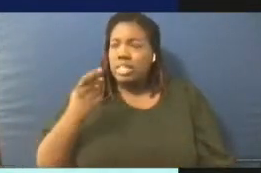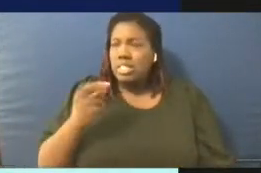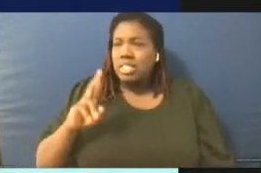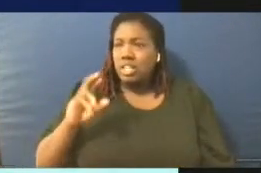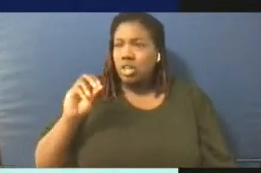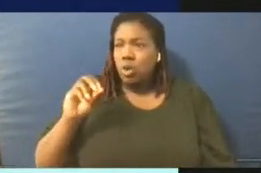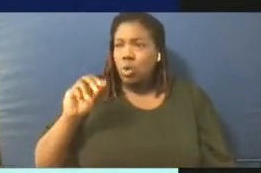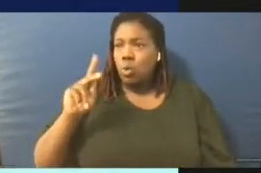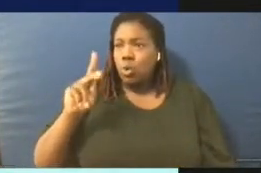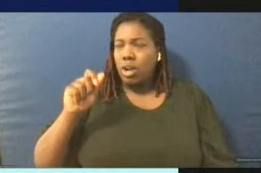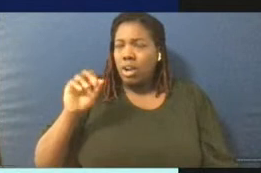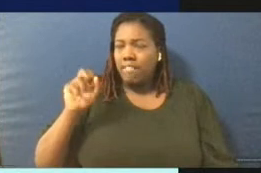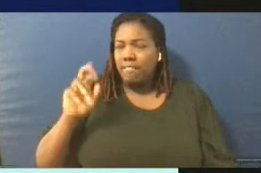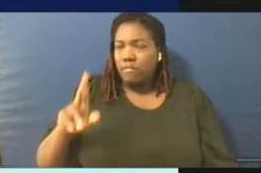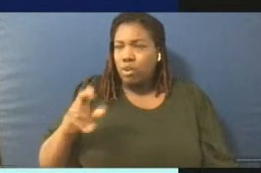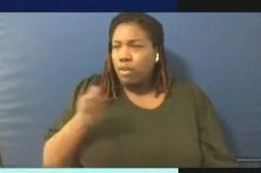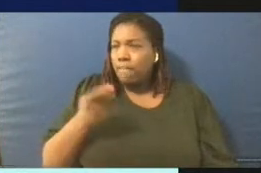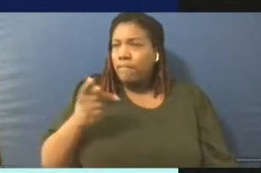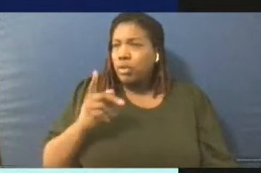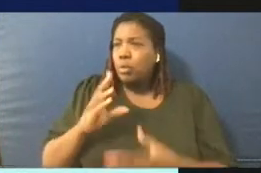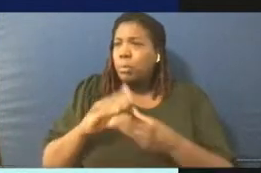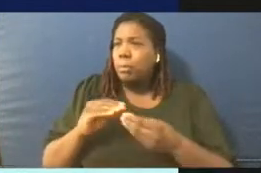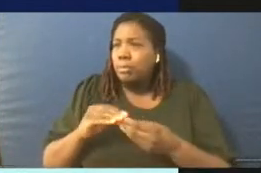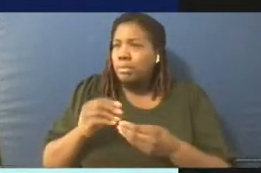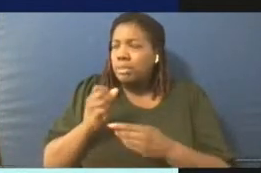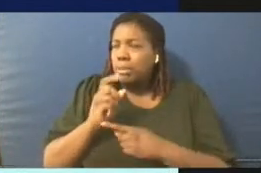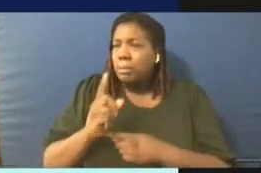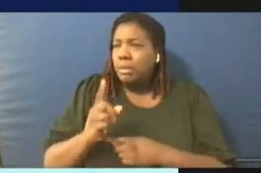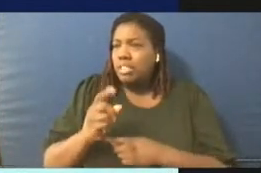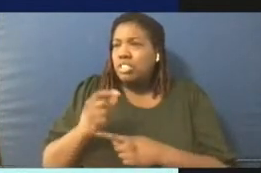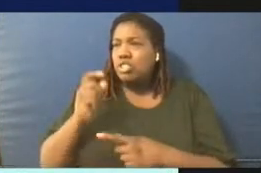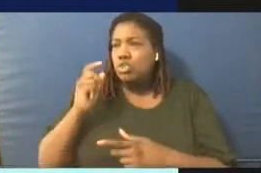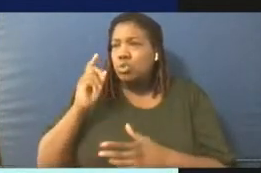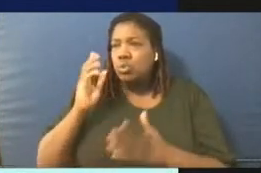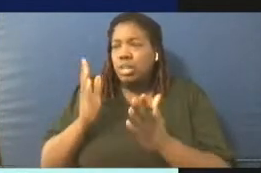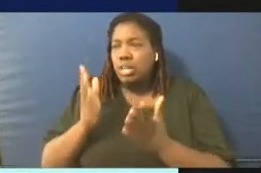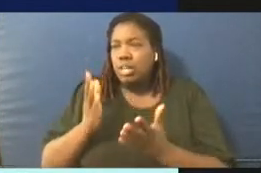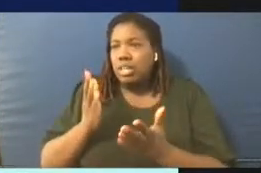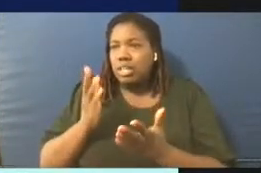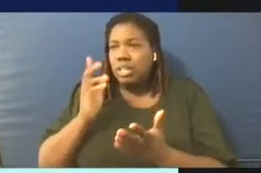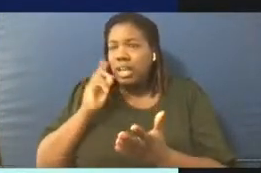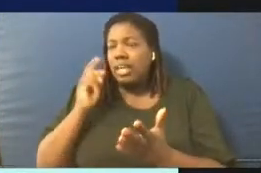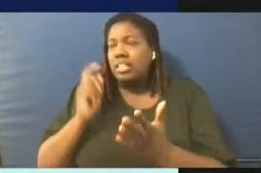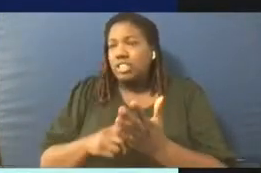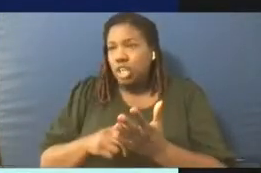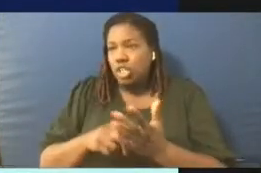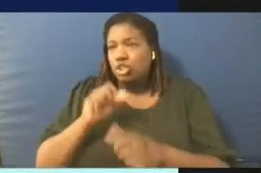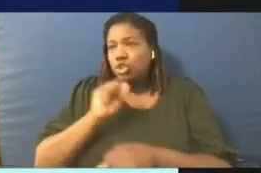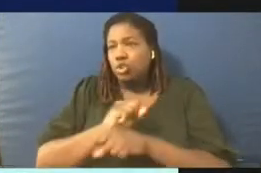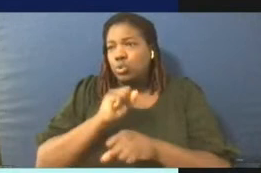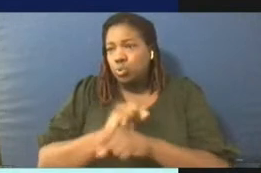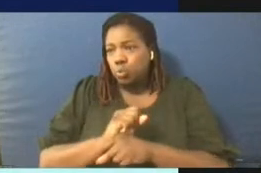moments to acknowledge the work of the subject matter experts who have been working so closely with the subcommittees.